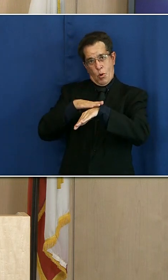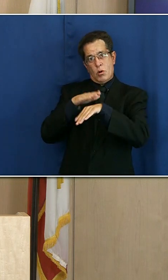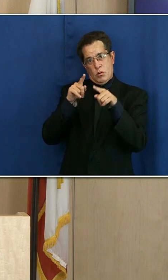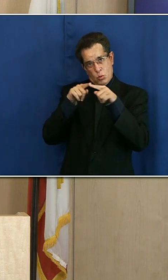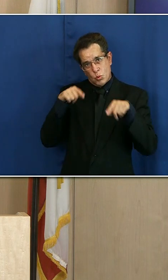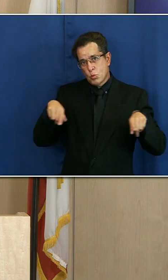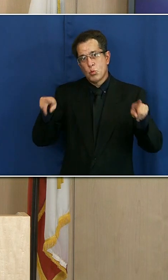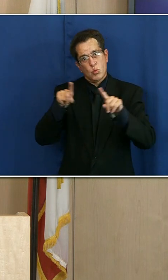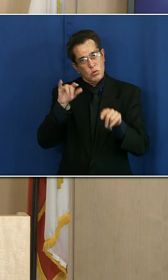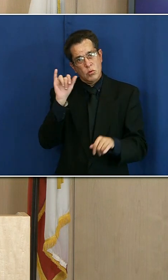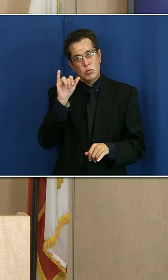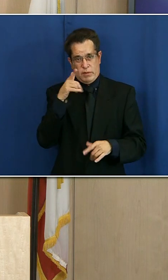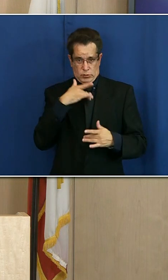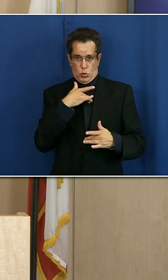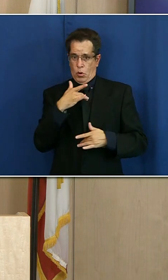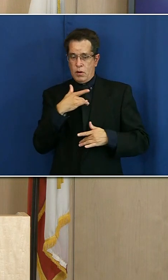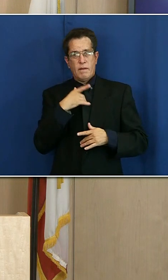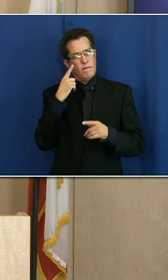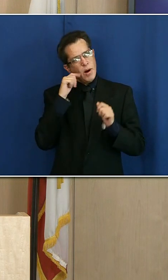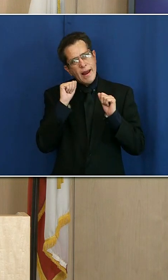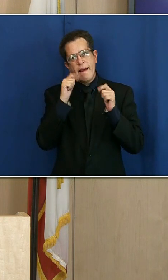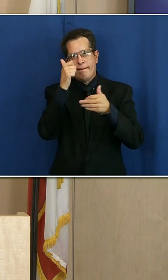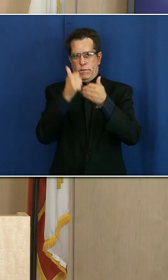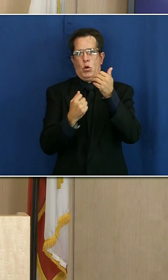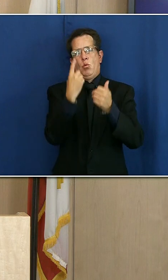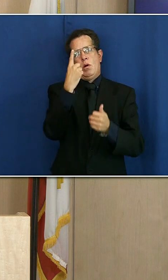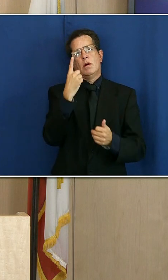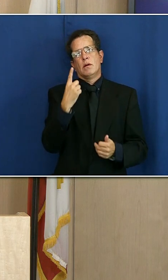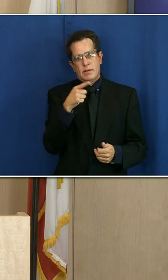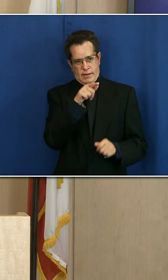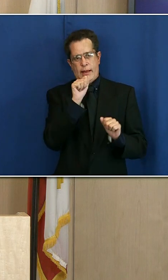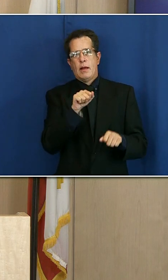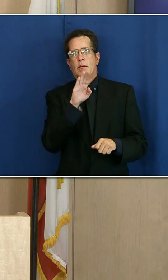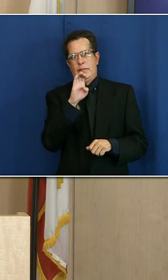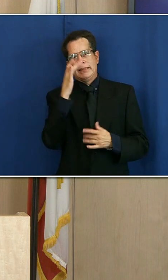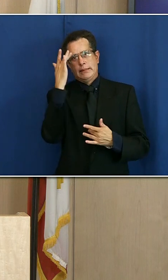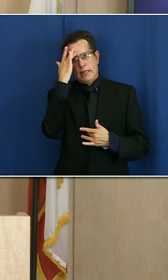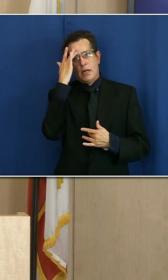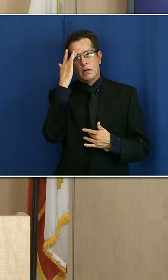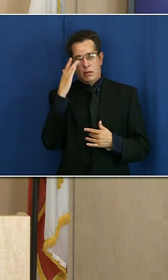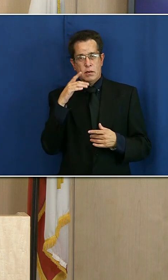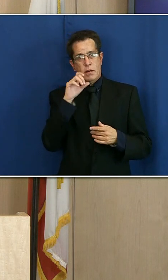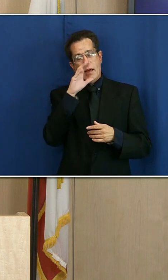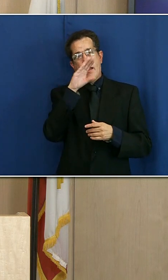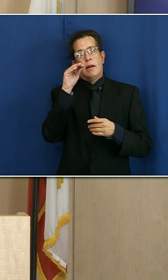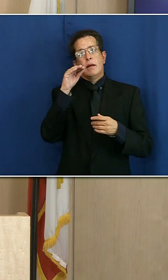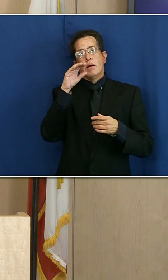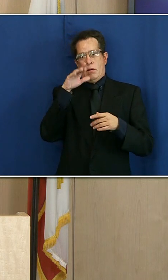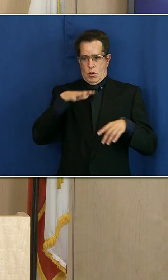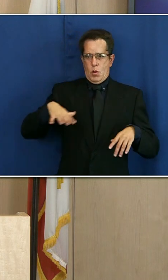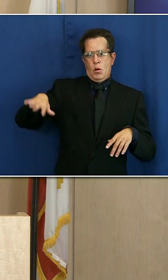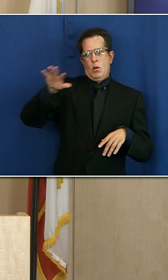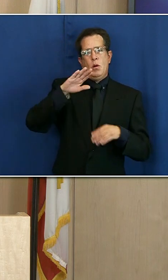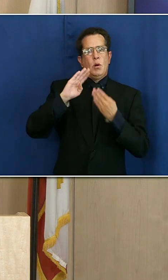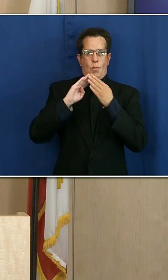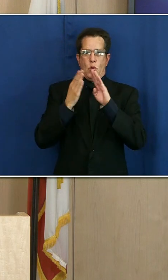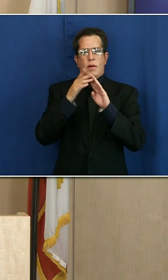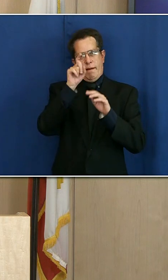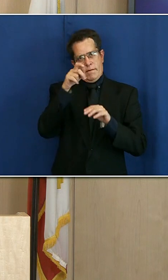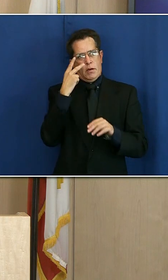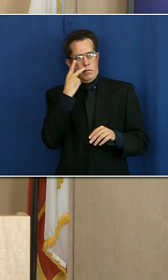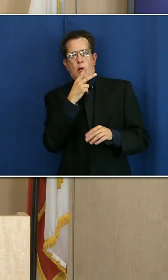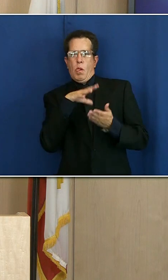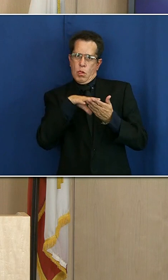when we say, are we concerned? The last part of your question is that the community as a whole needs to take lessons from